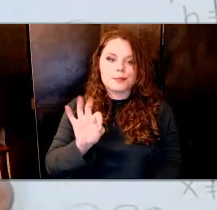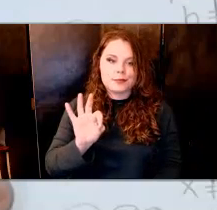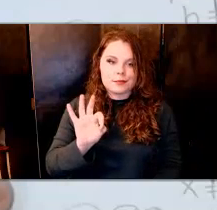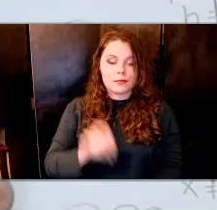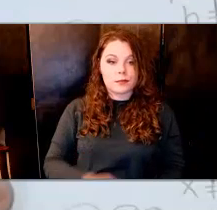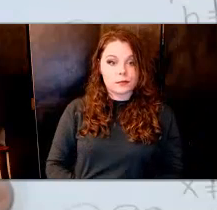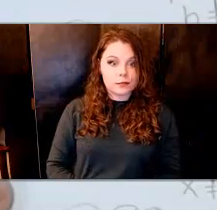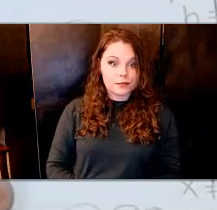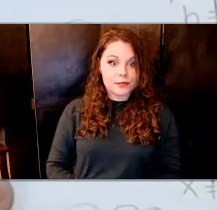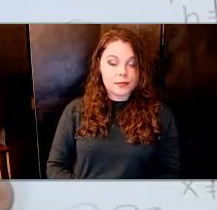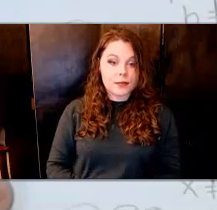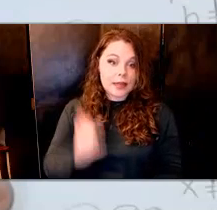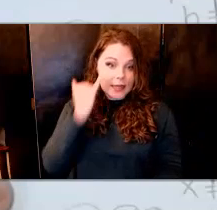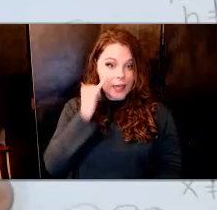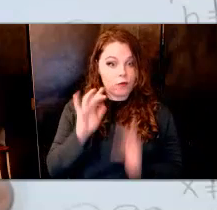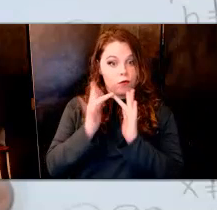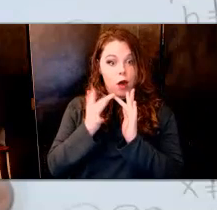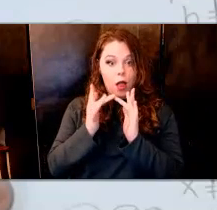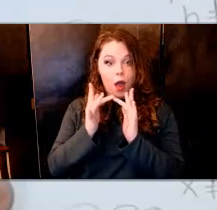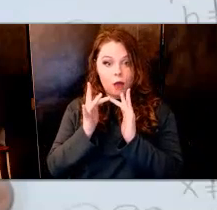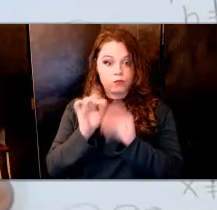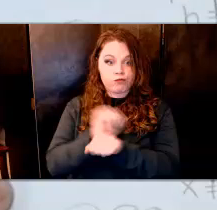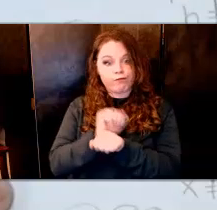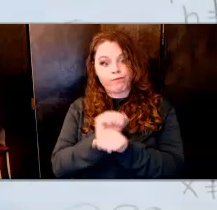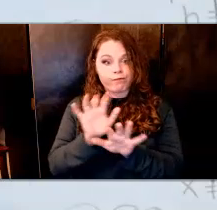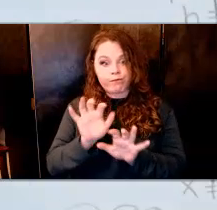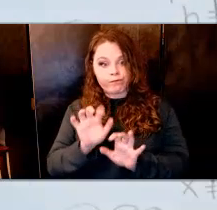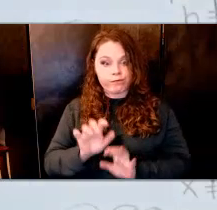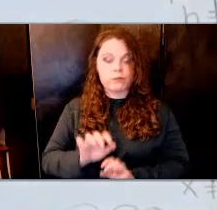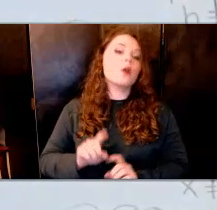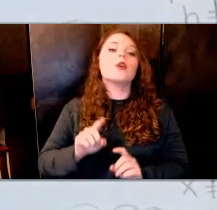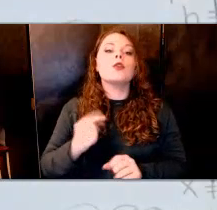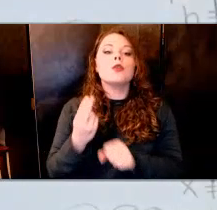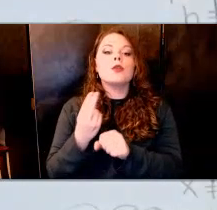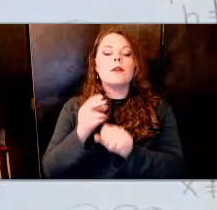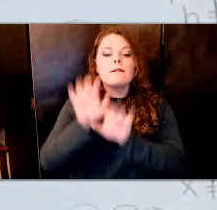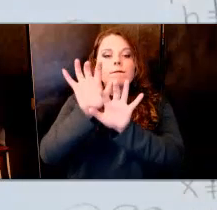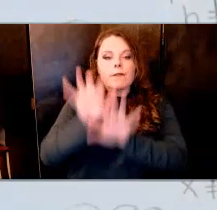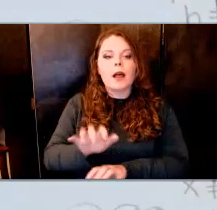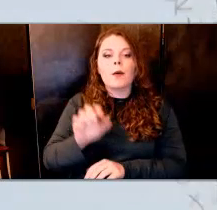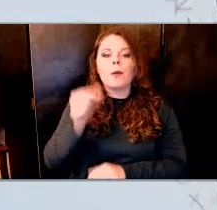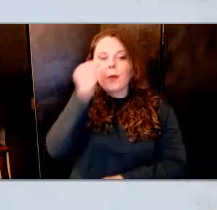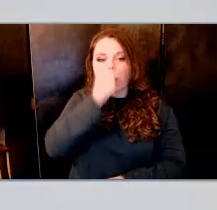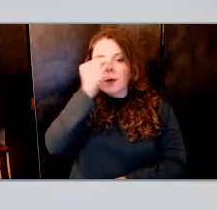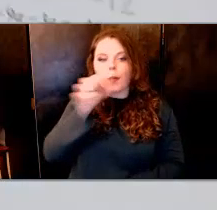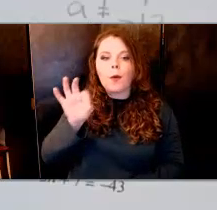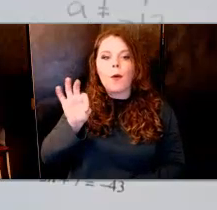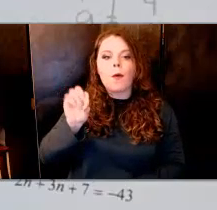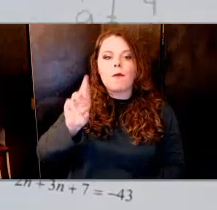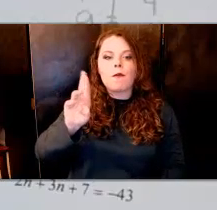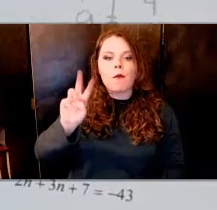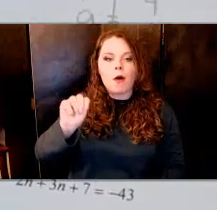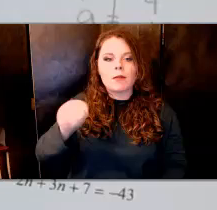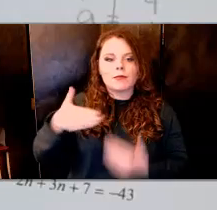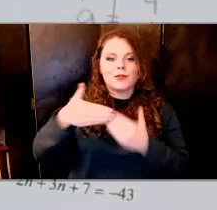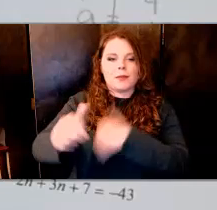If you are doing this online, you will need to go to the Google form where you will fill out the rest of this worksheet. You will